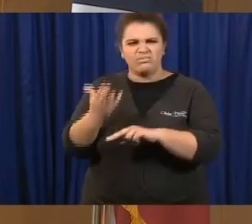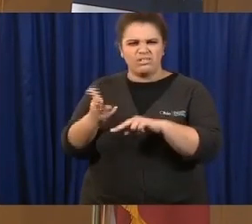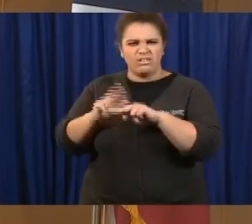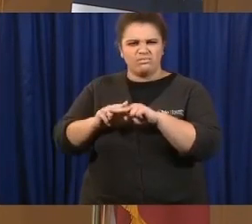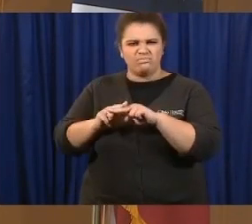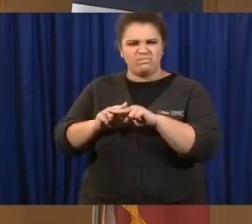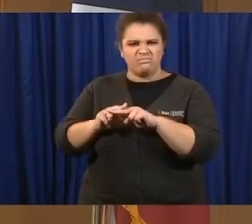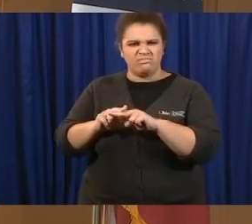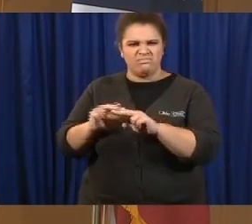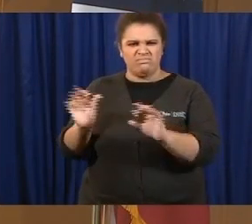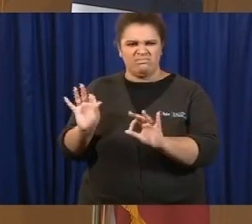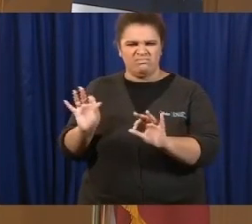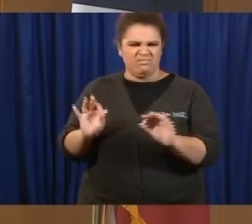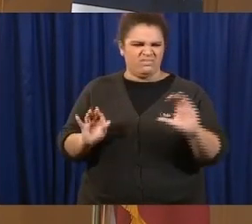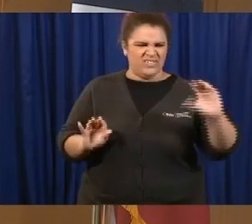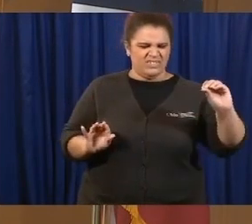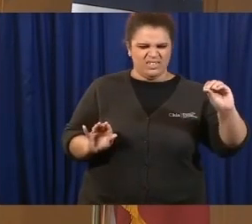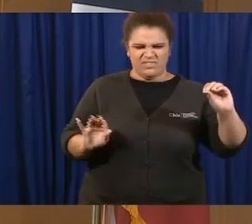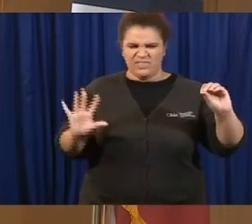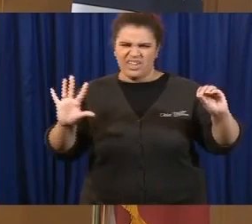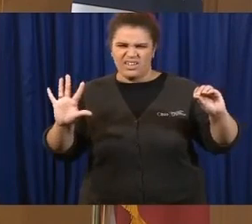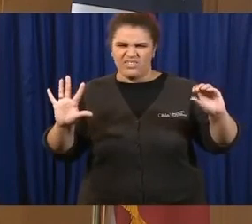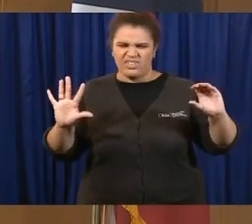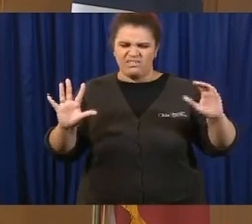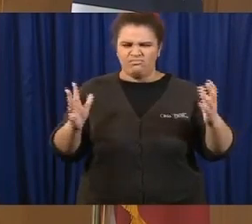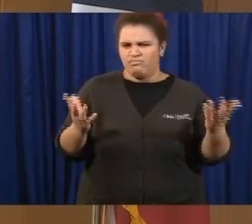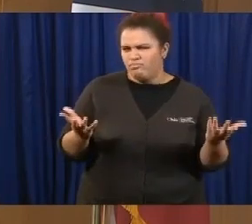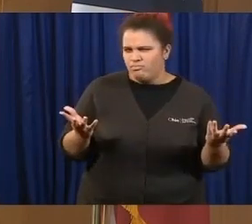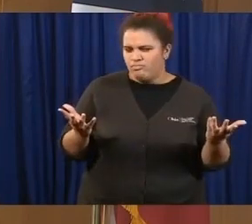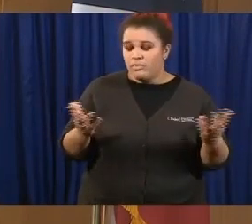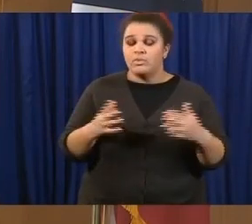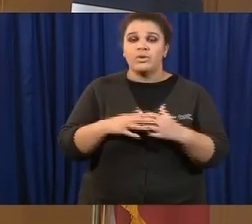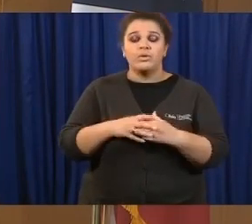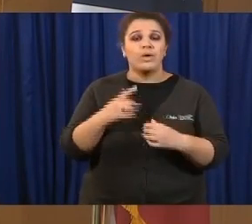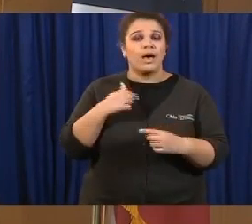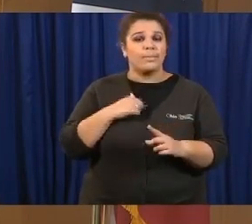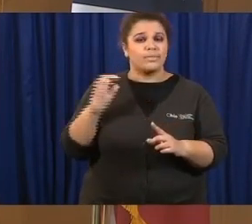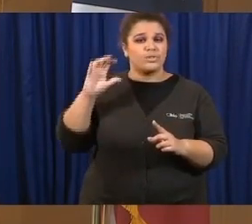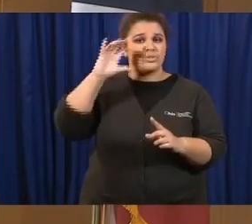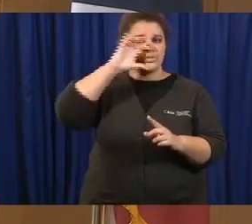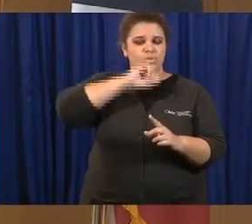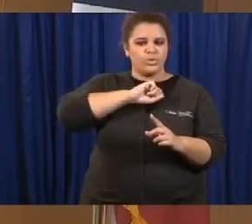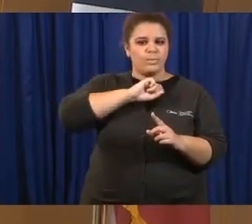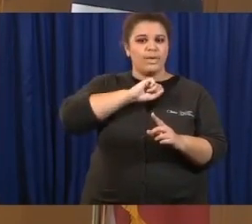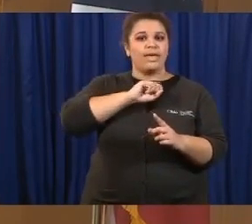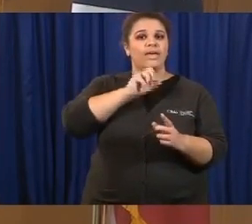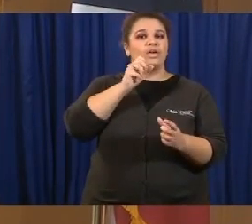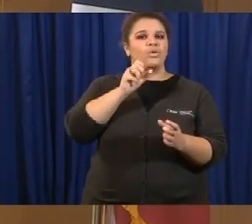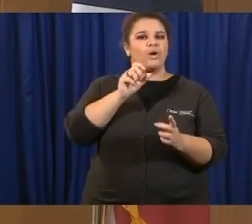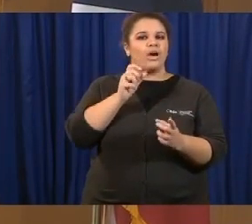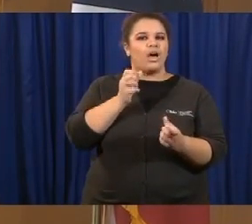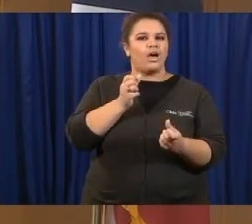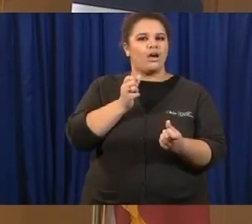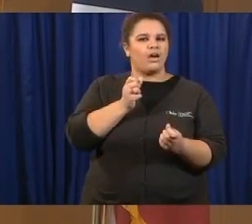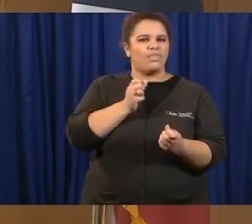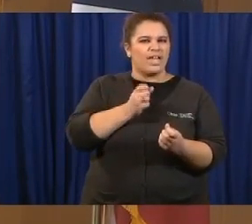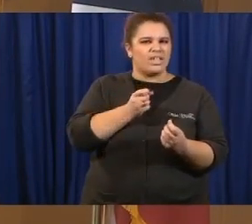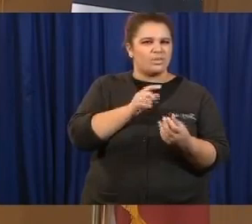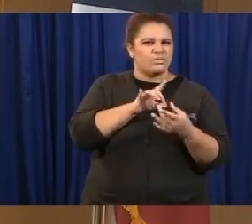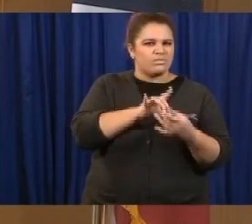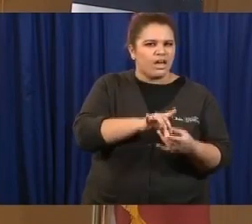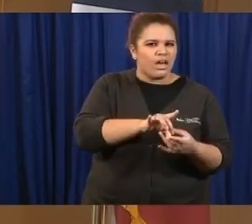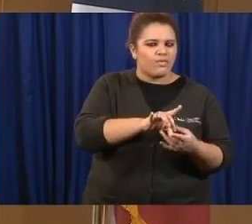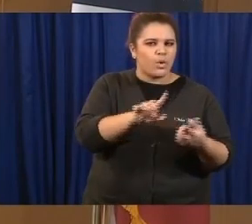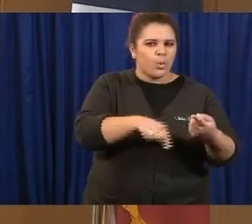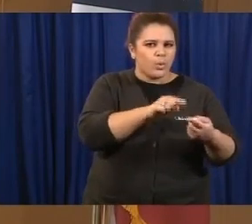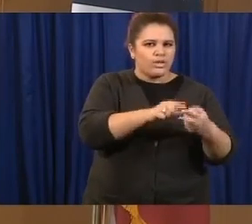the data you're getting, it's 50 more than reported yesterday, but you're applying it to the days that they died. I'm looking for some clarification on